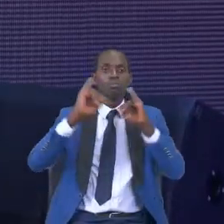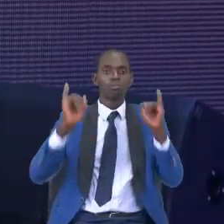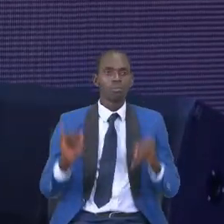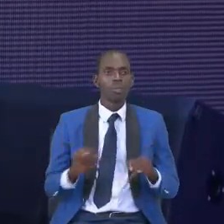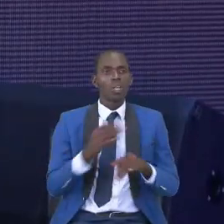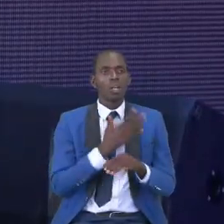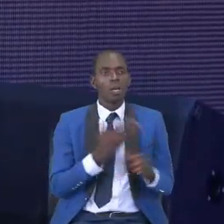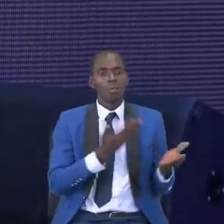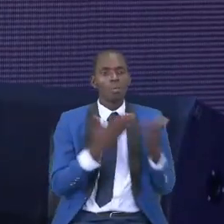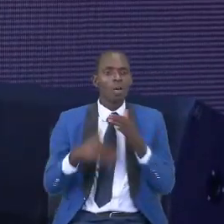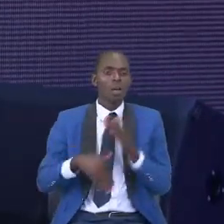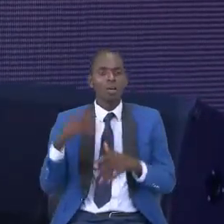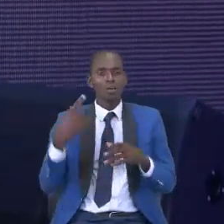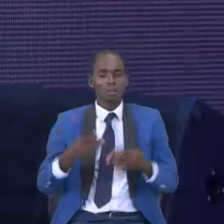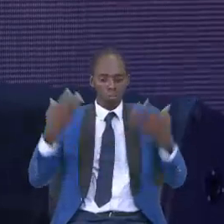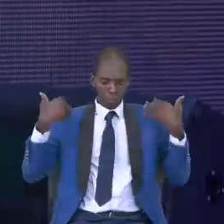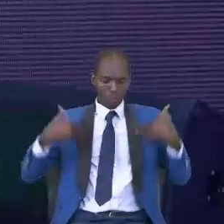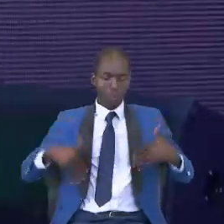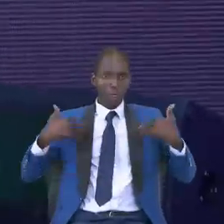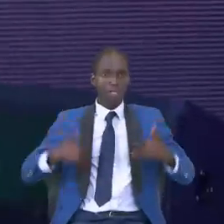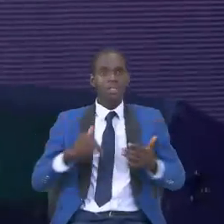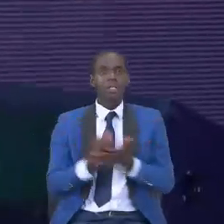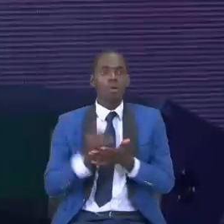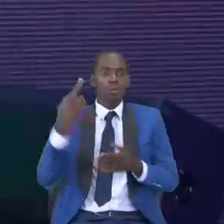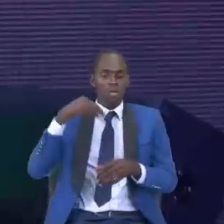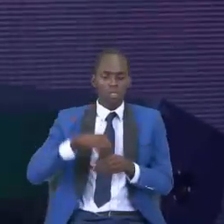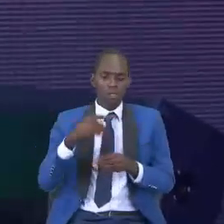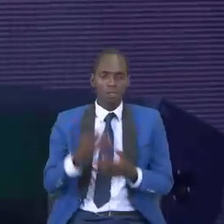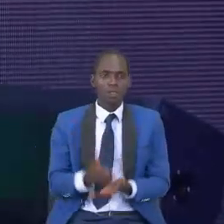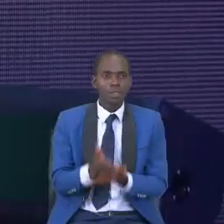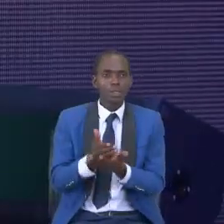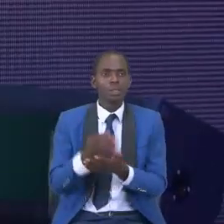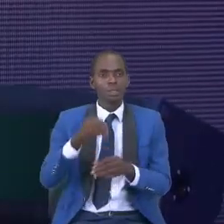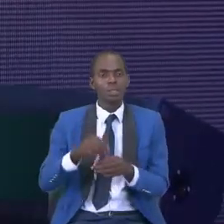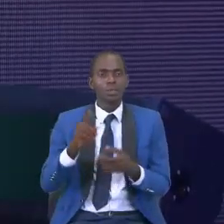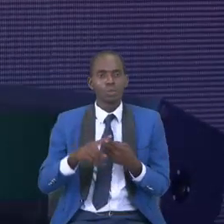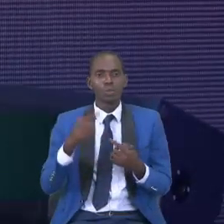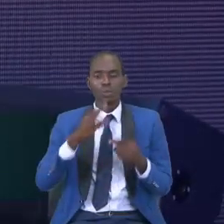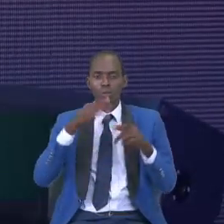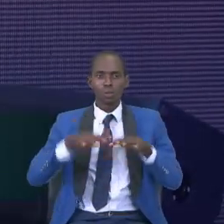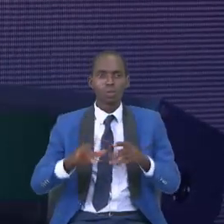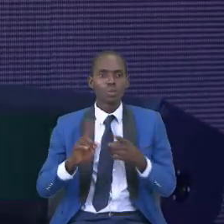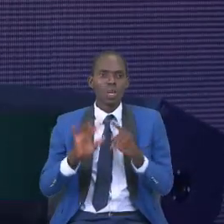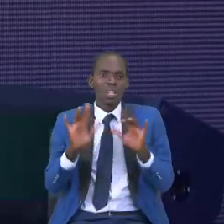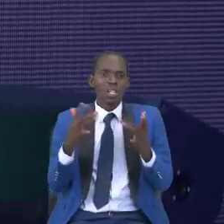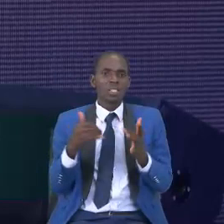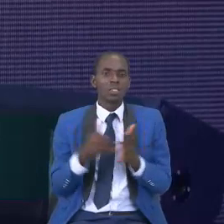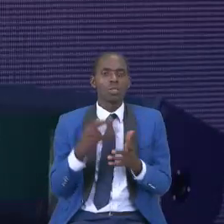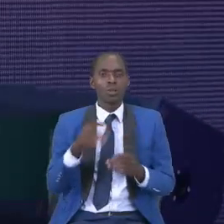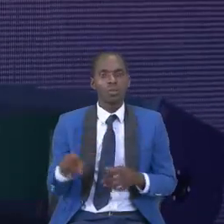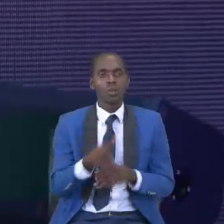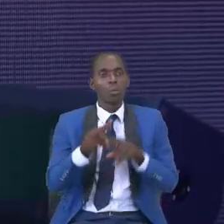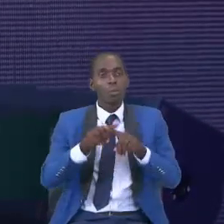were in the ship into the sea to lighten it of them. But Jonah was